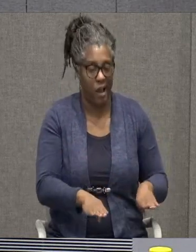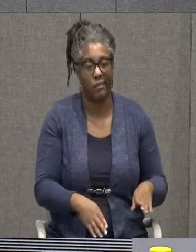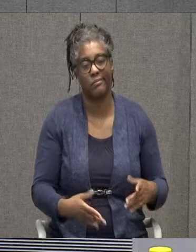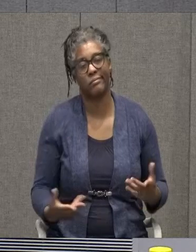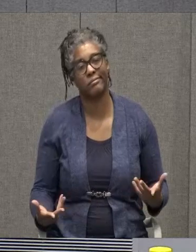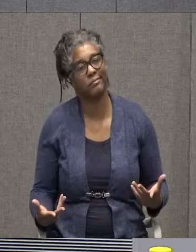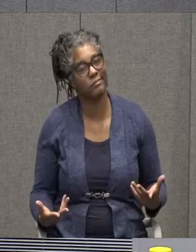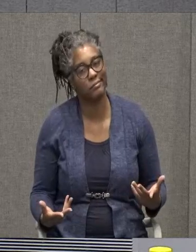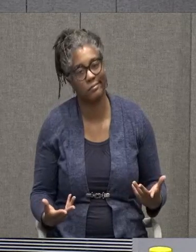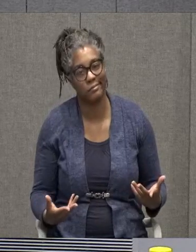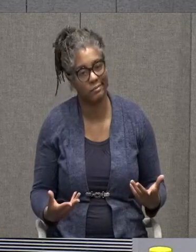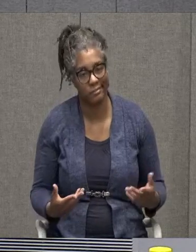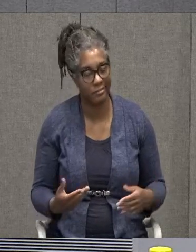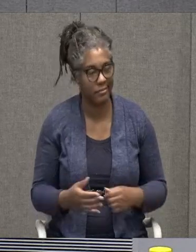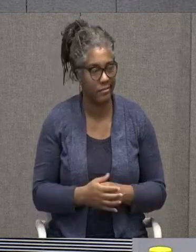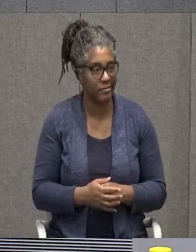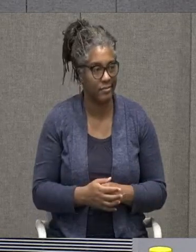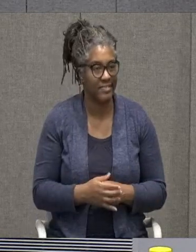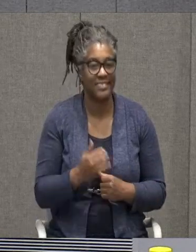now.